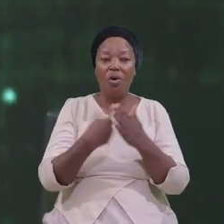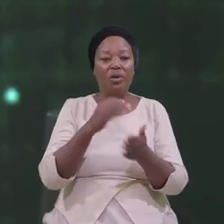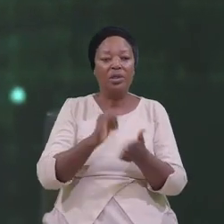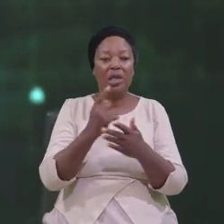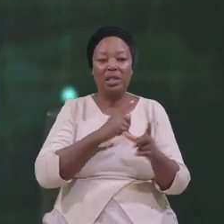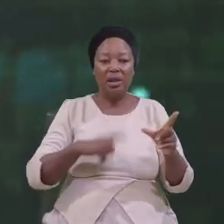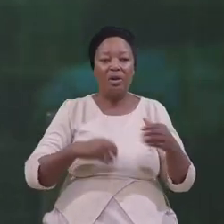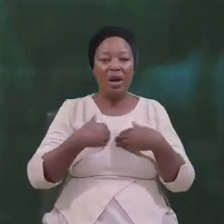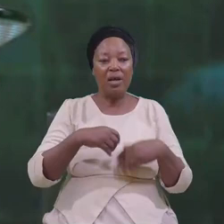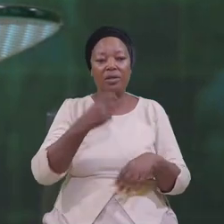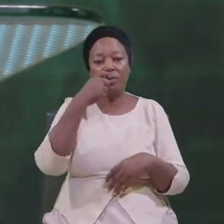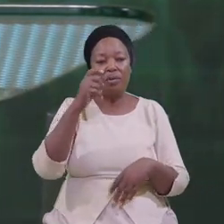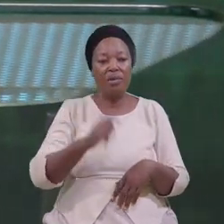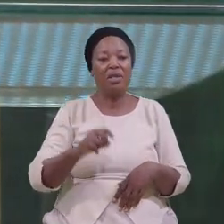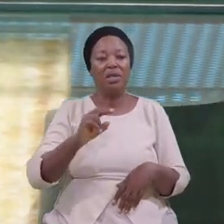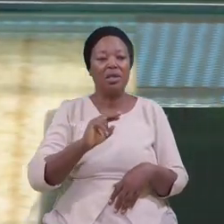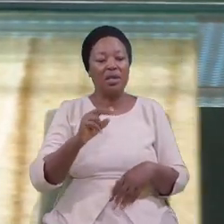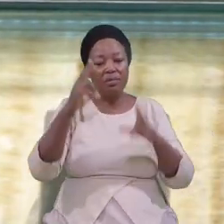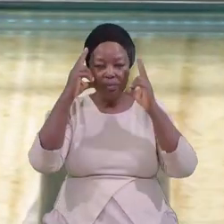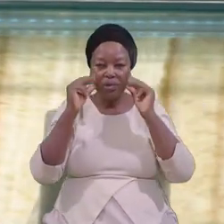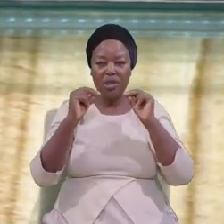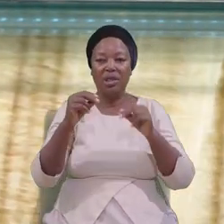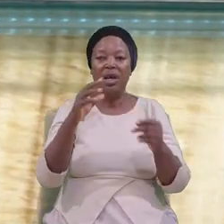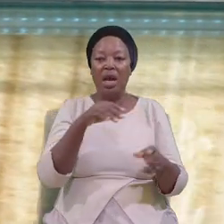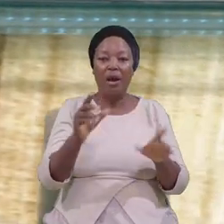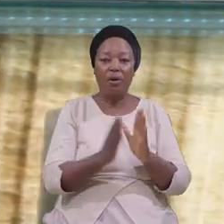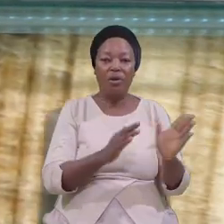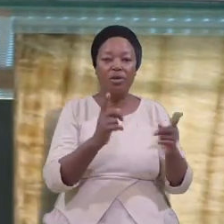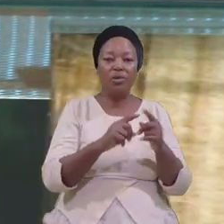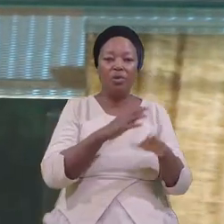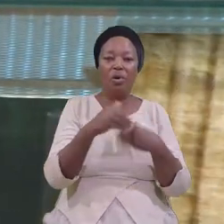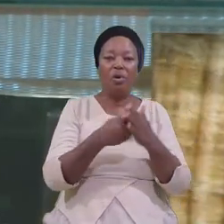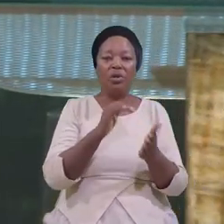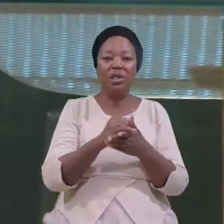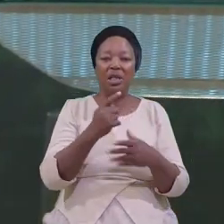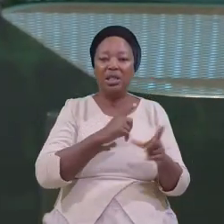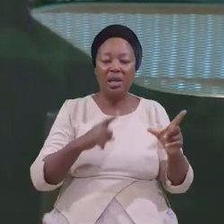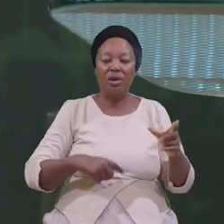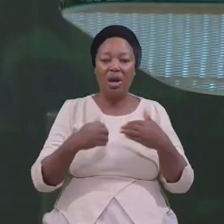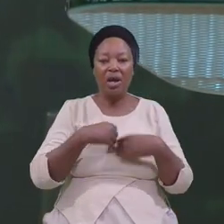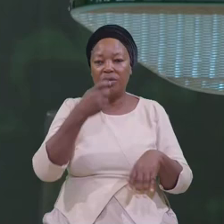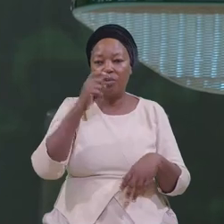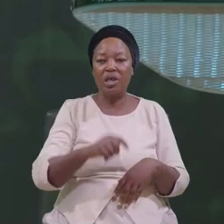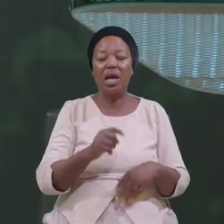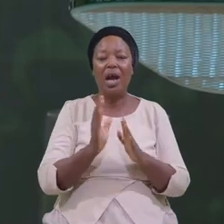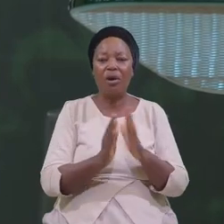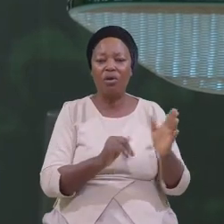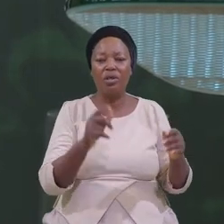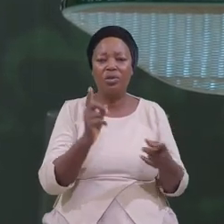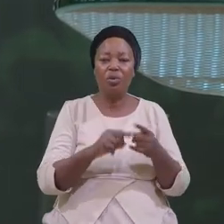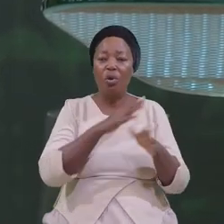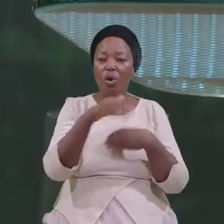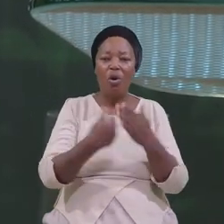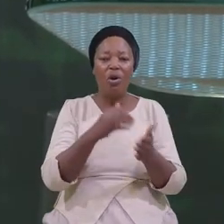Lord had commanded. According to all that the Lord had commanded. According to all that the Lord